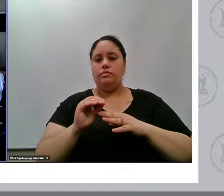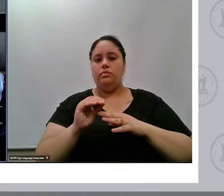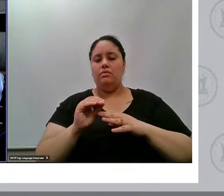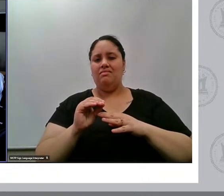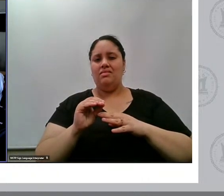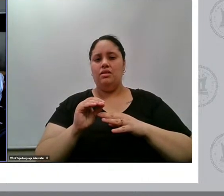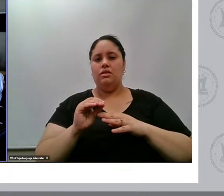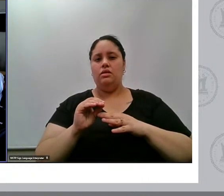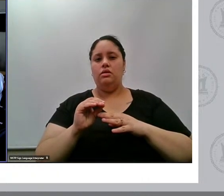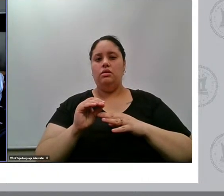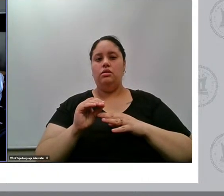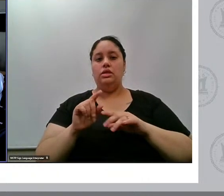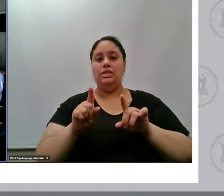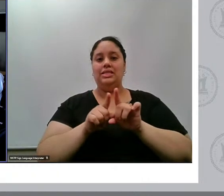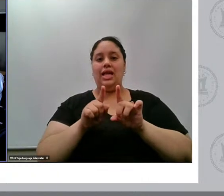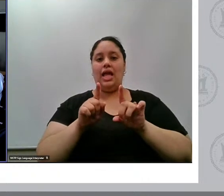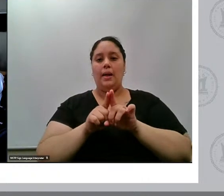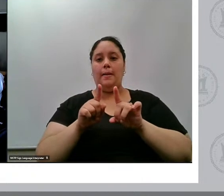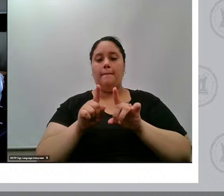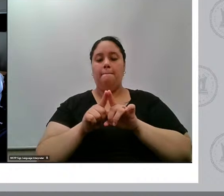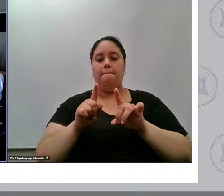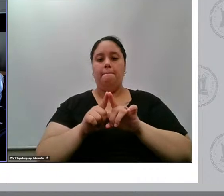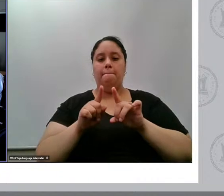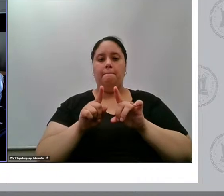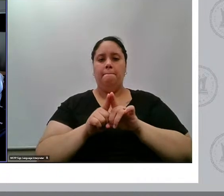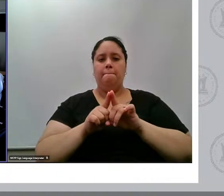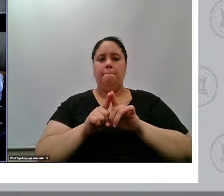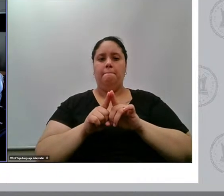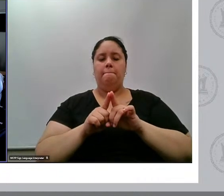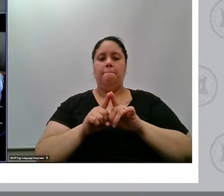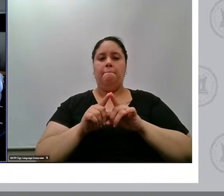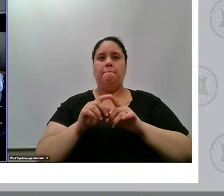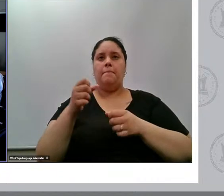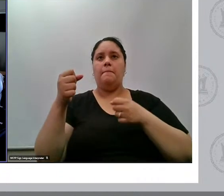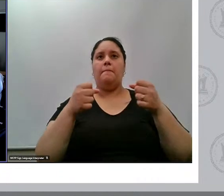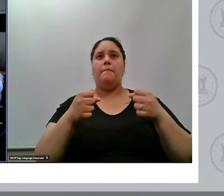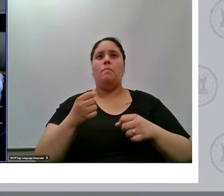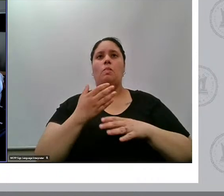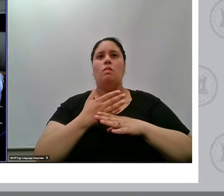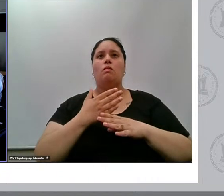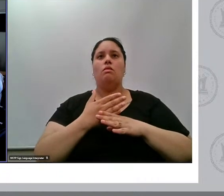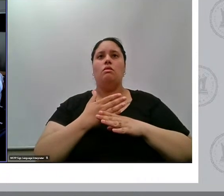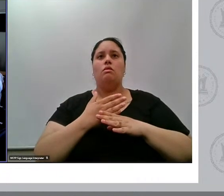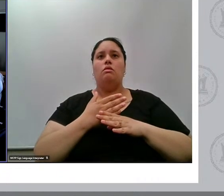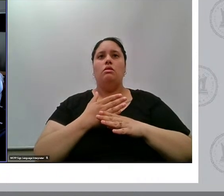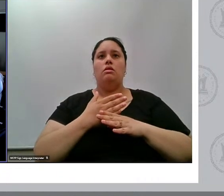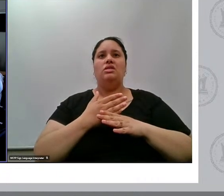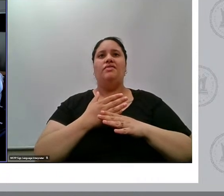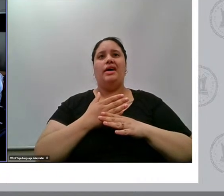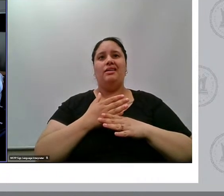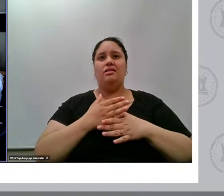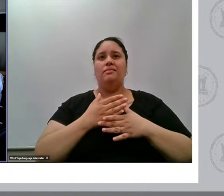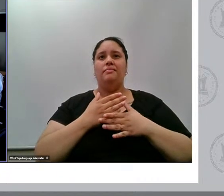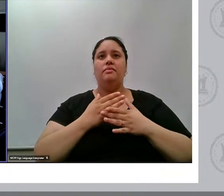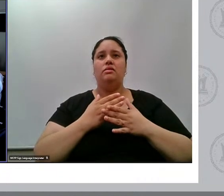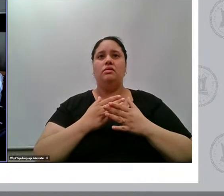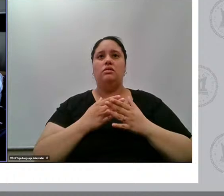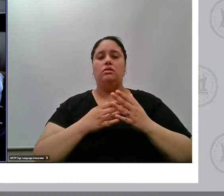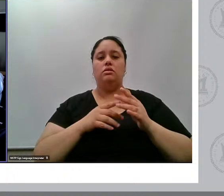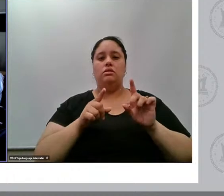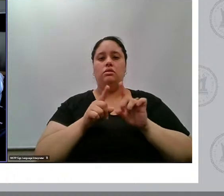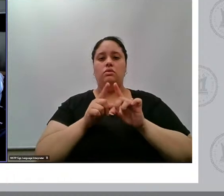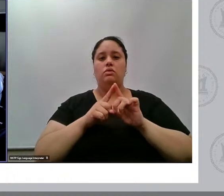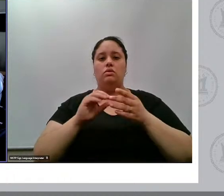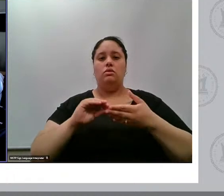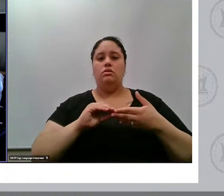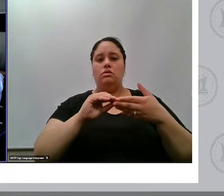the same candidates can be used for the next process. Obviously, they have to reapply, but I just want to bring